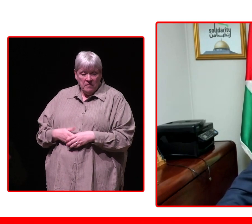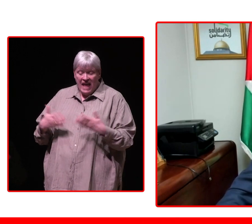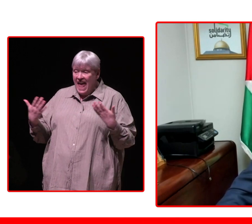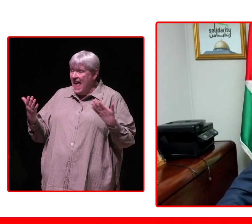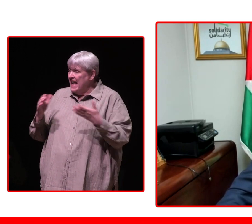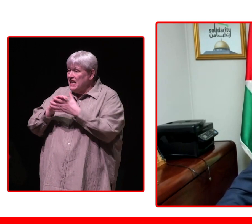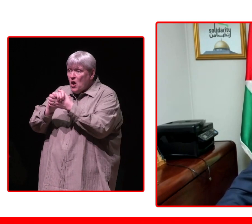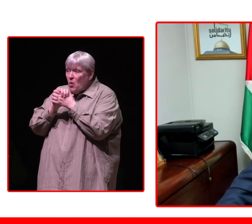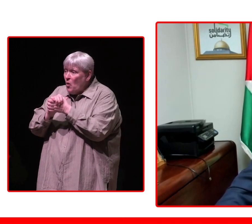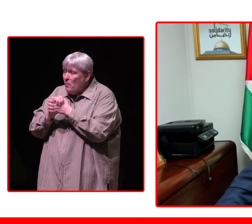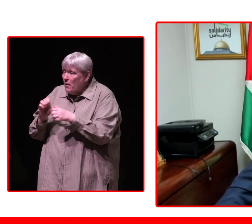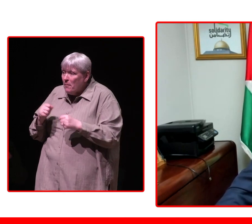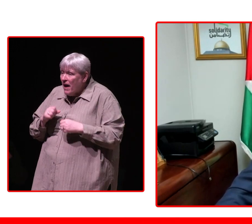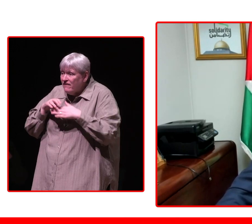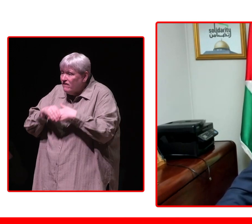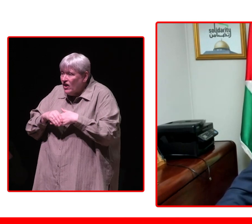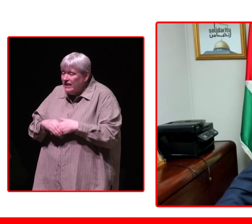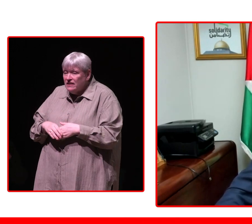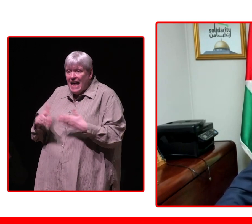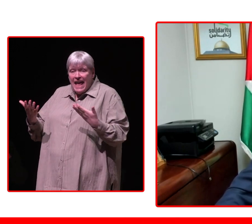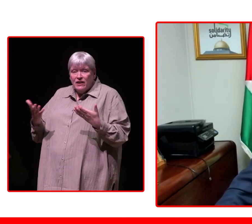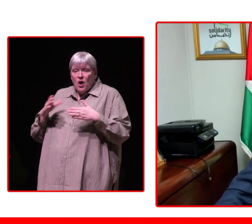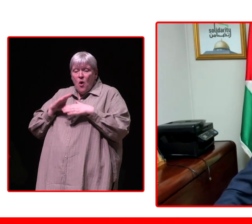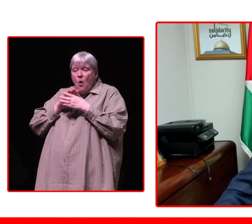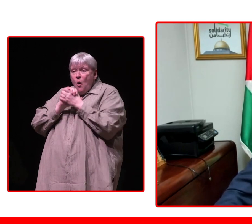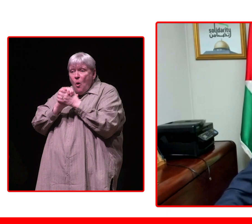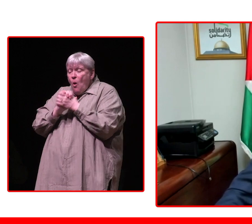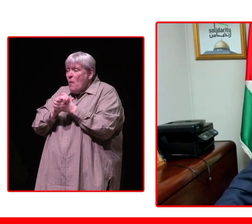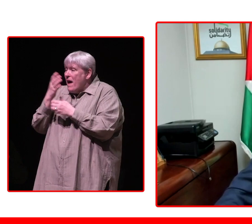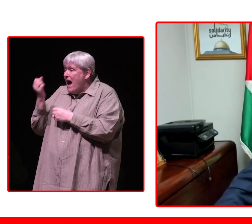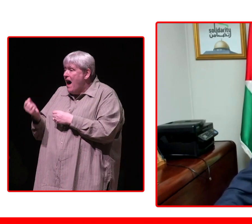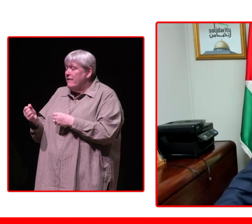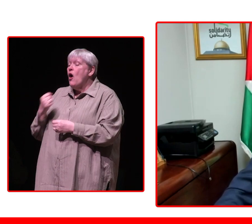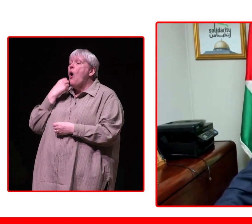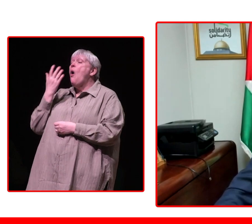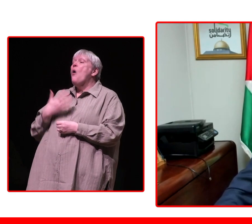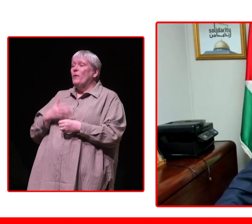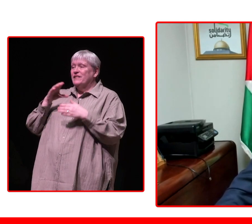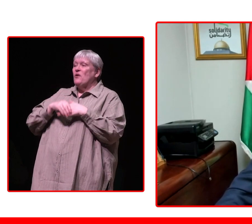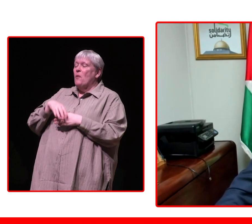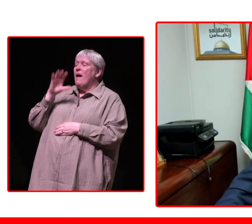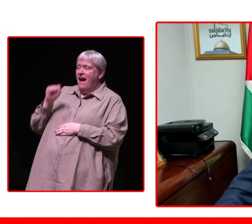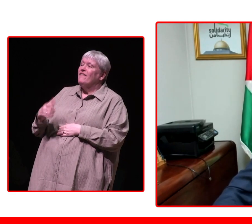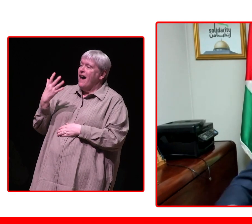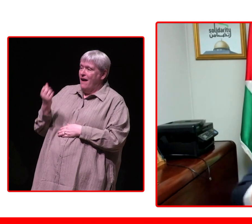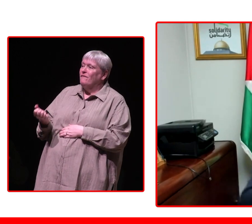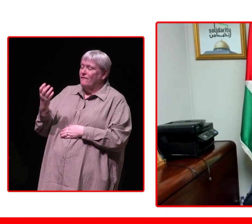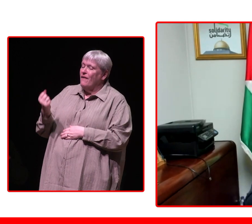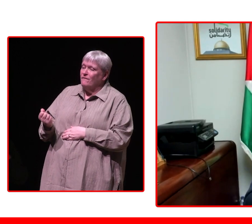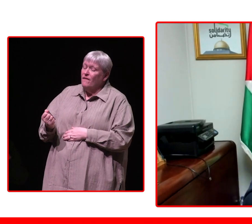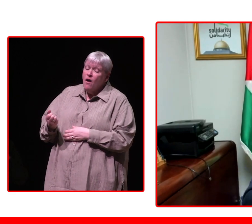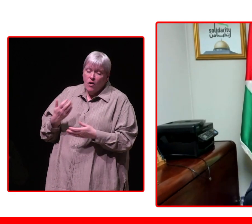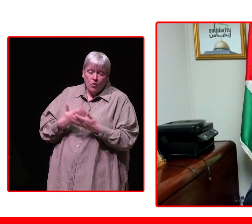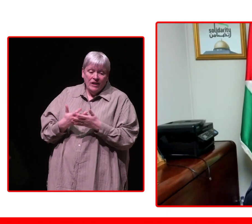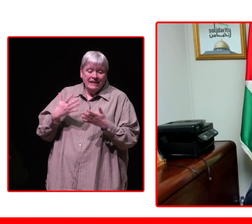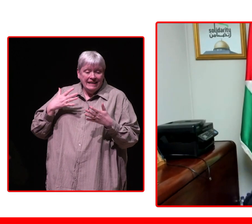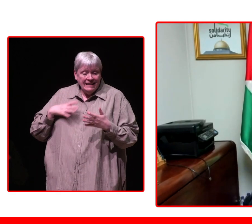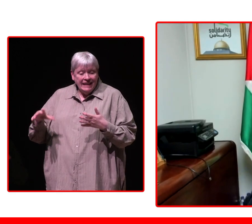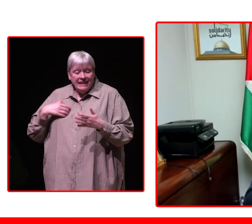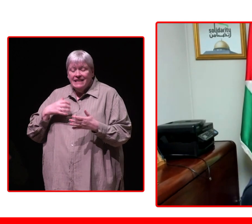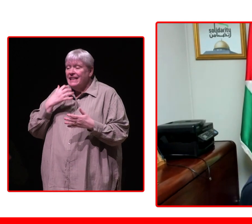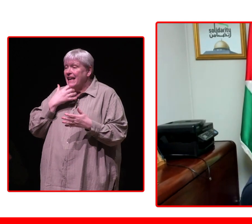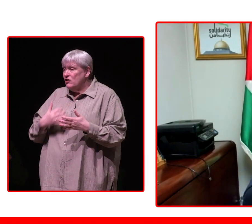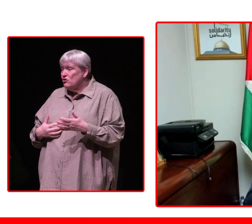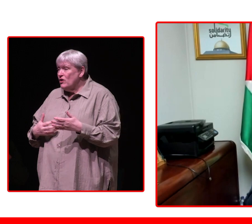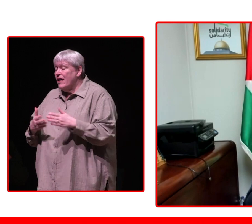my friends? And is there any hope? There is always hope. There is absolutely always hope. But it requires that Israel's Western